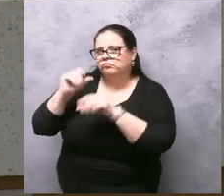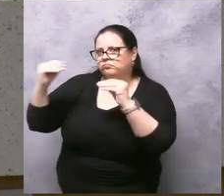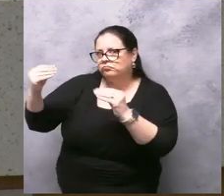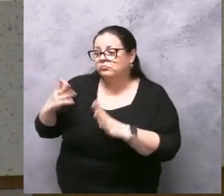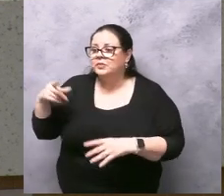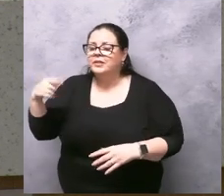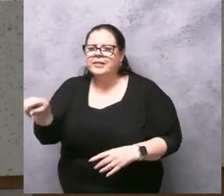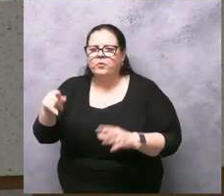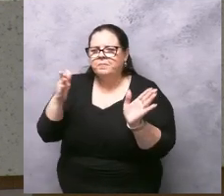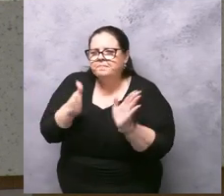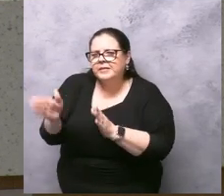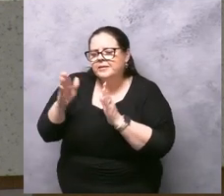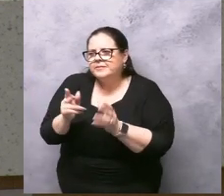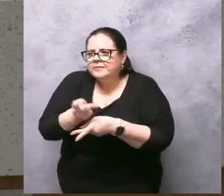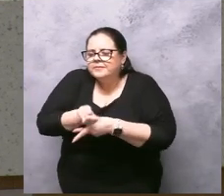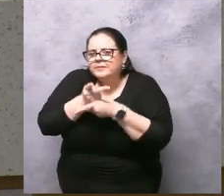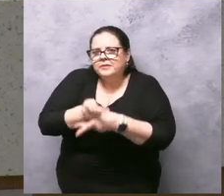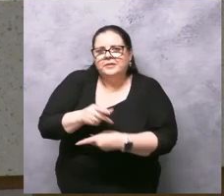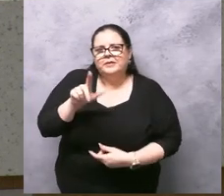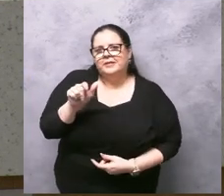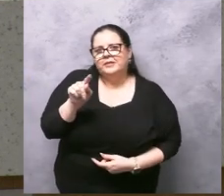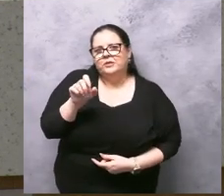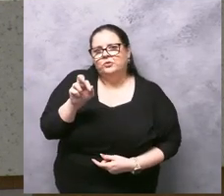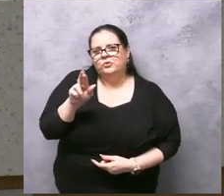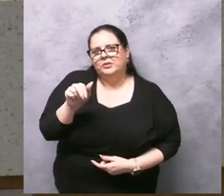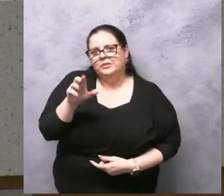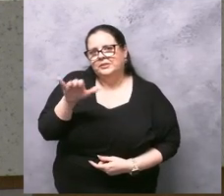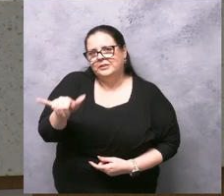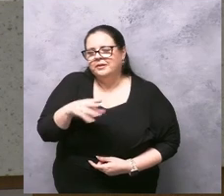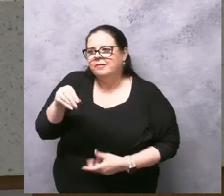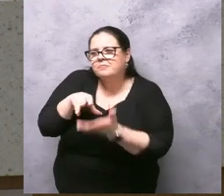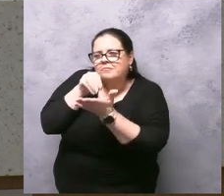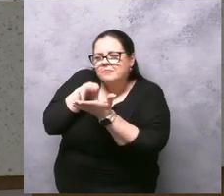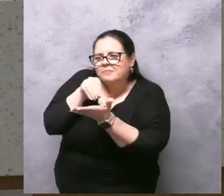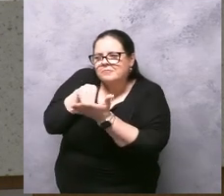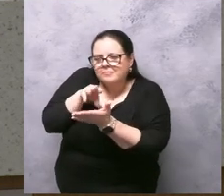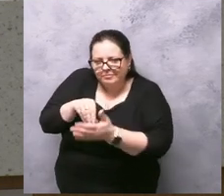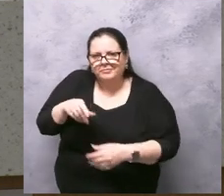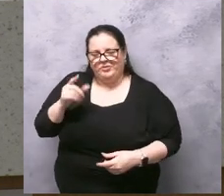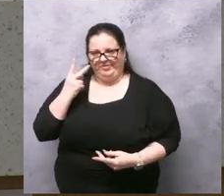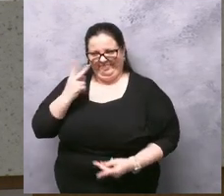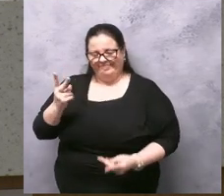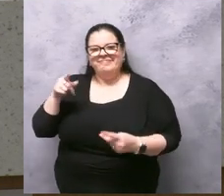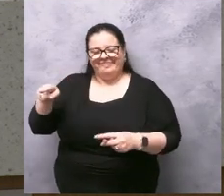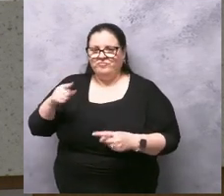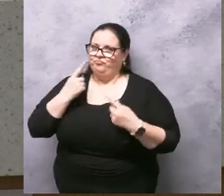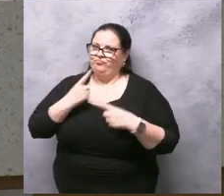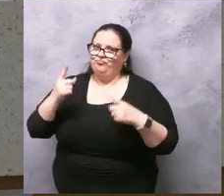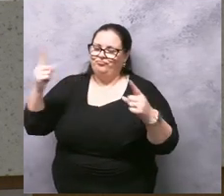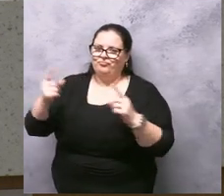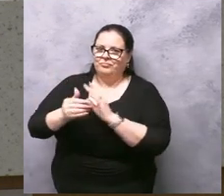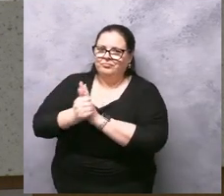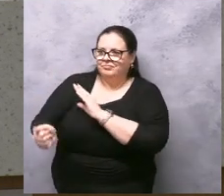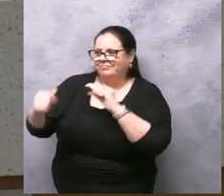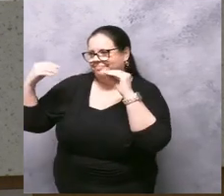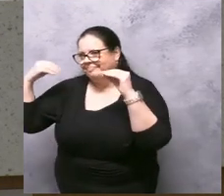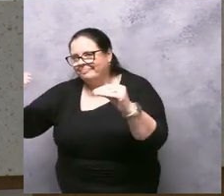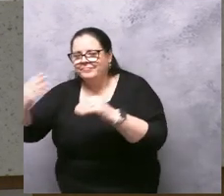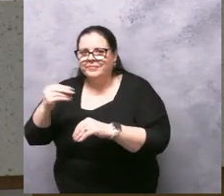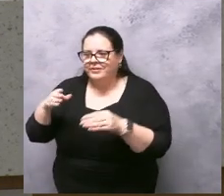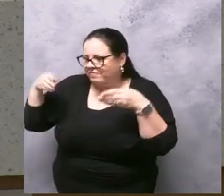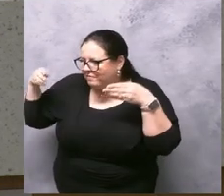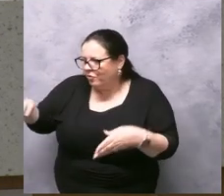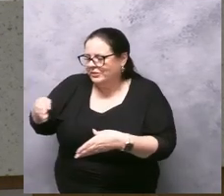about literacy and learning, and you could see that the English language learners on their campus have very effective instruction, and the focus on their interventions